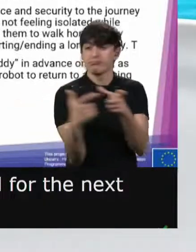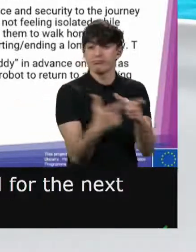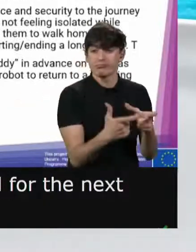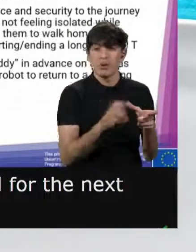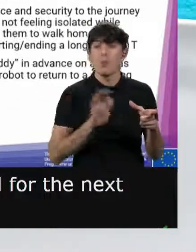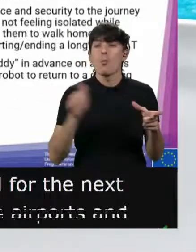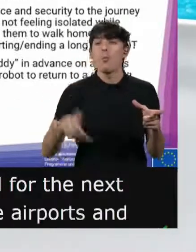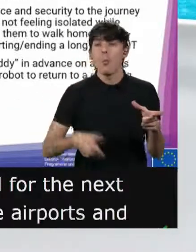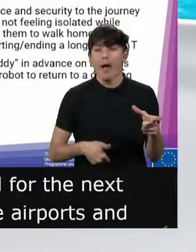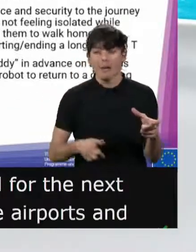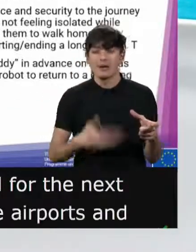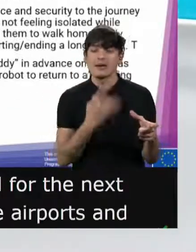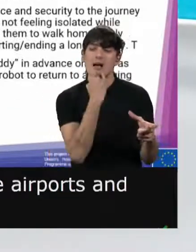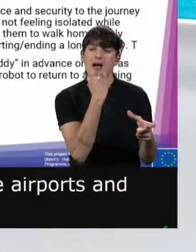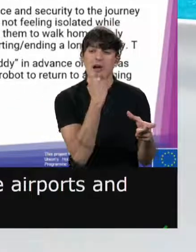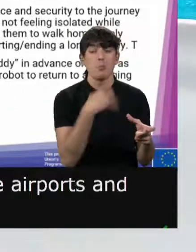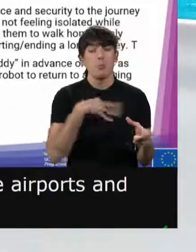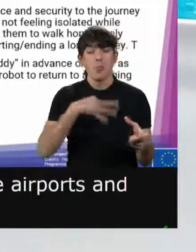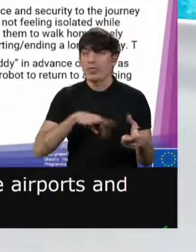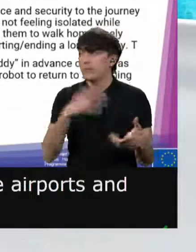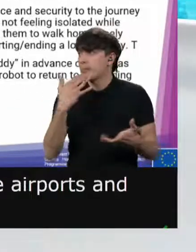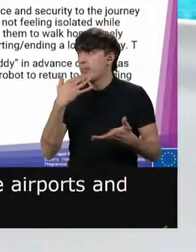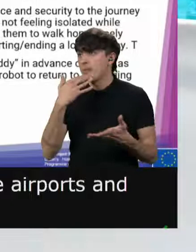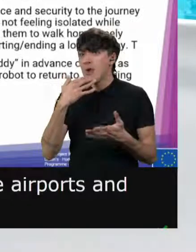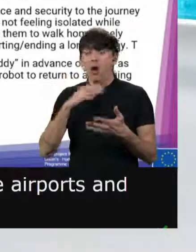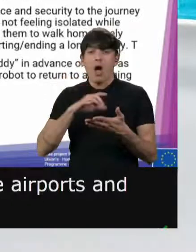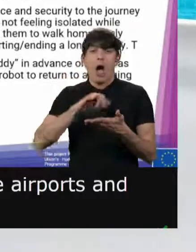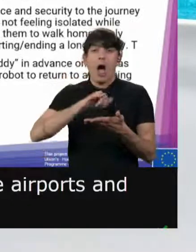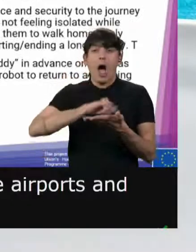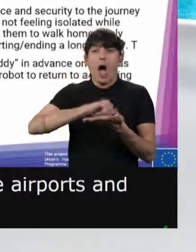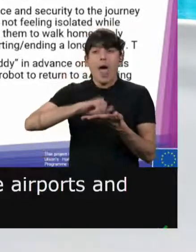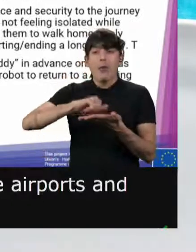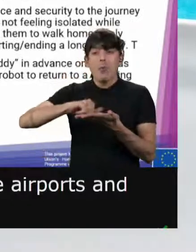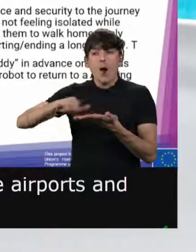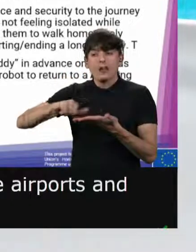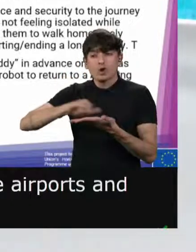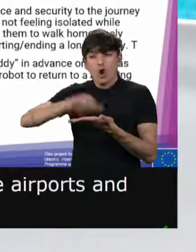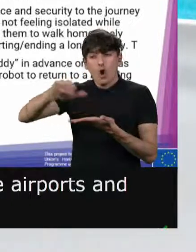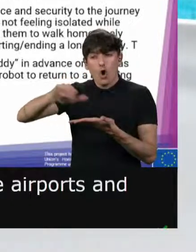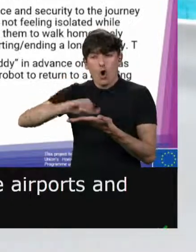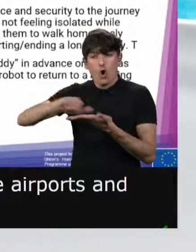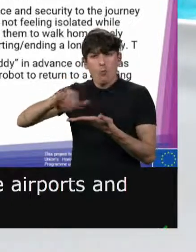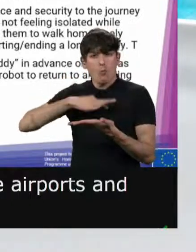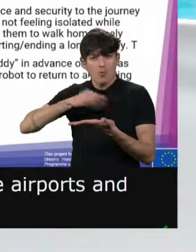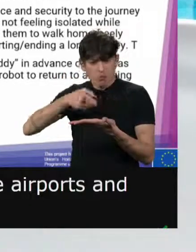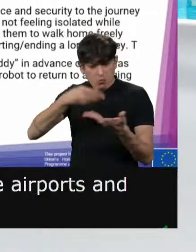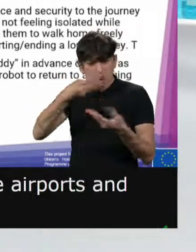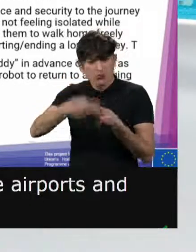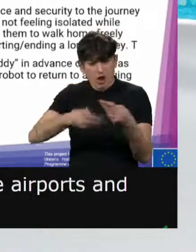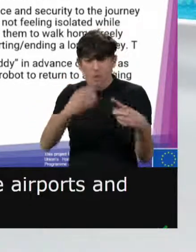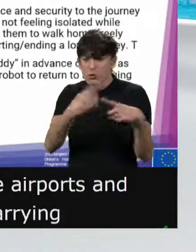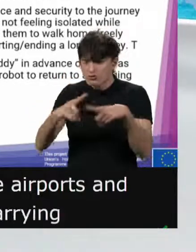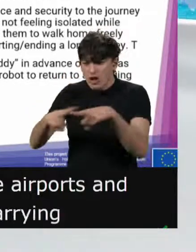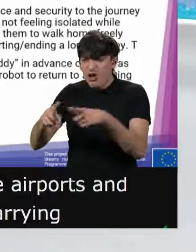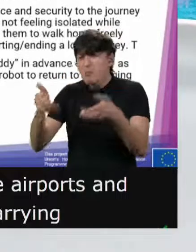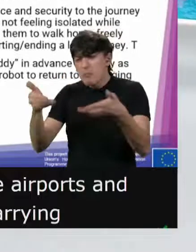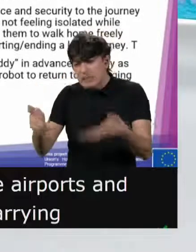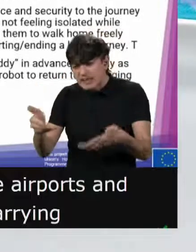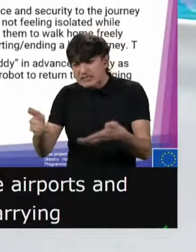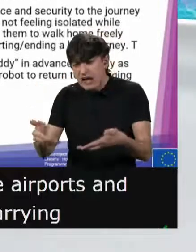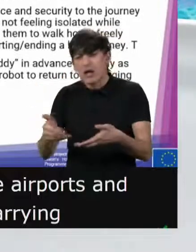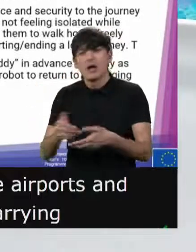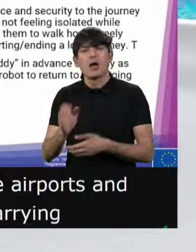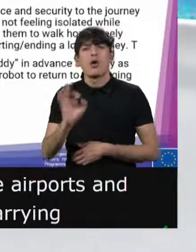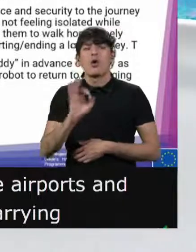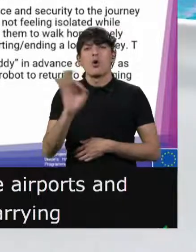settings where carrying heavy items or just carrying items through crowds